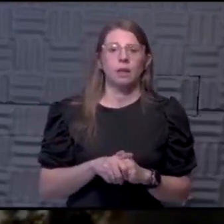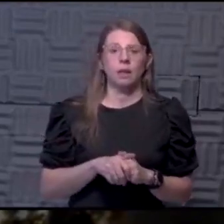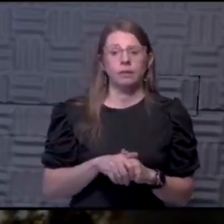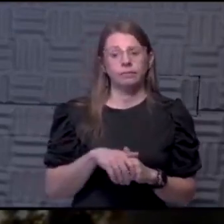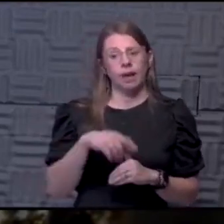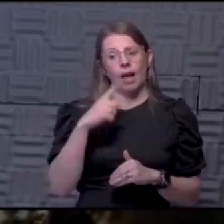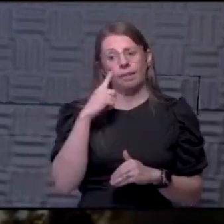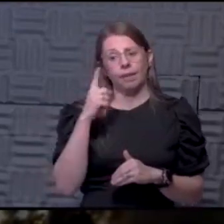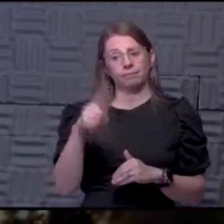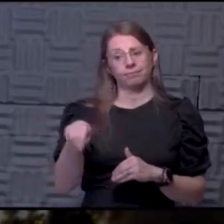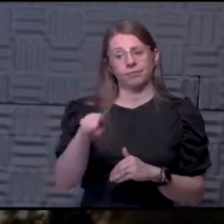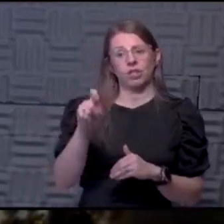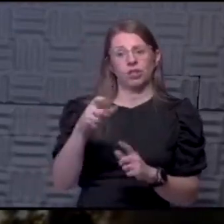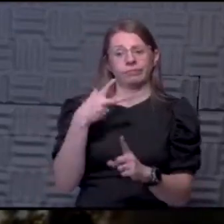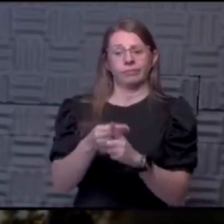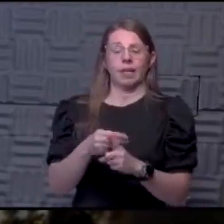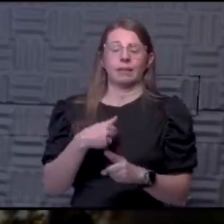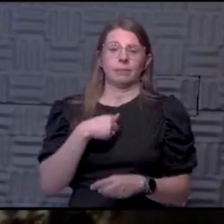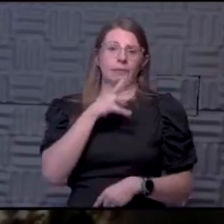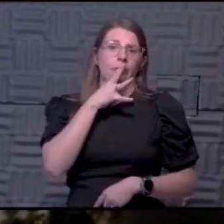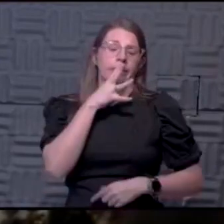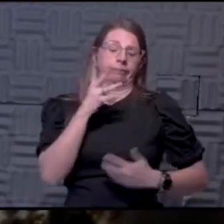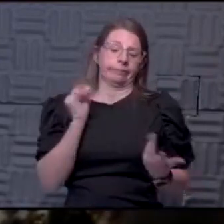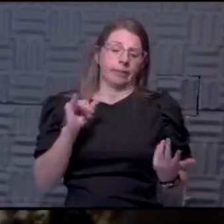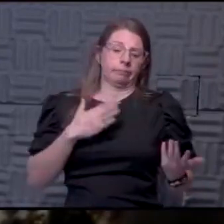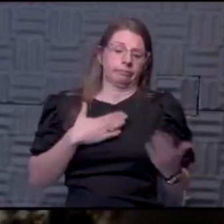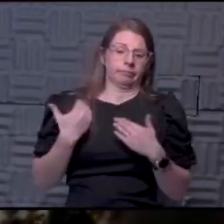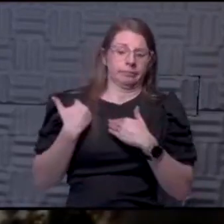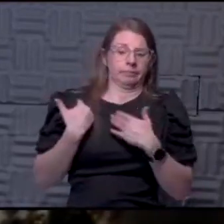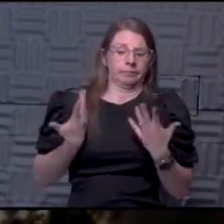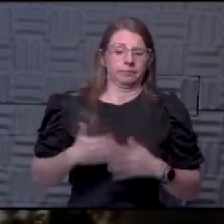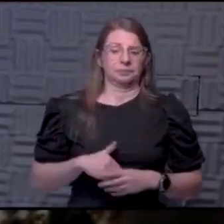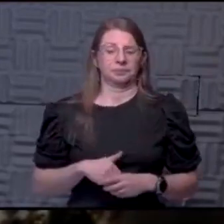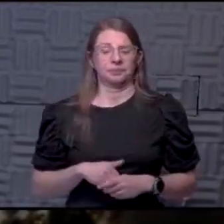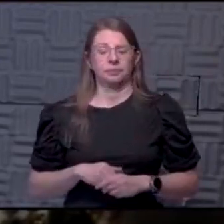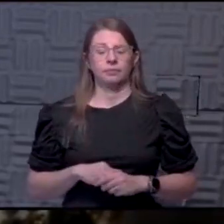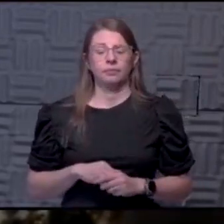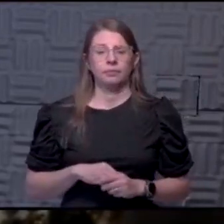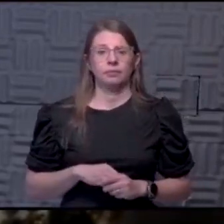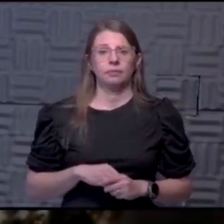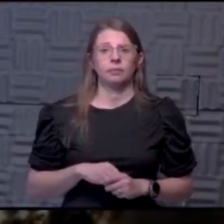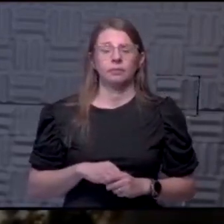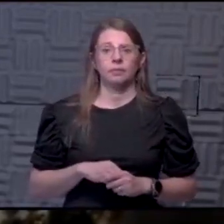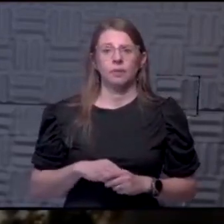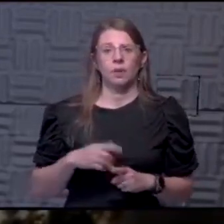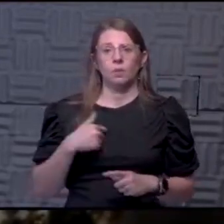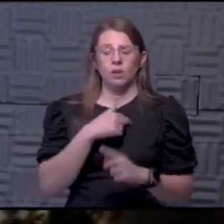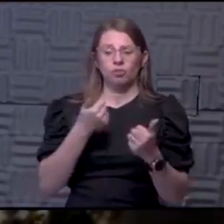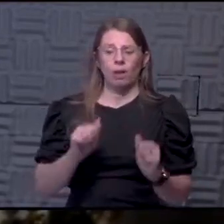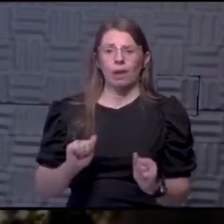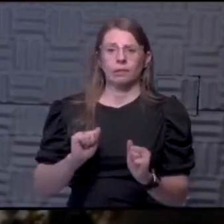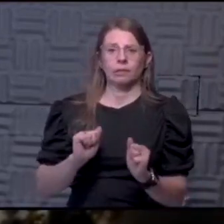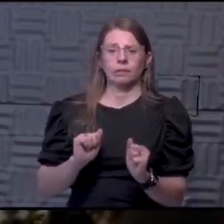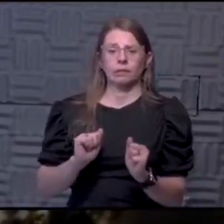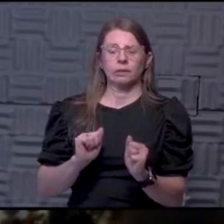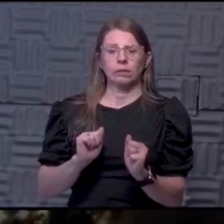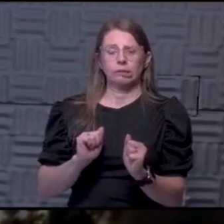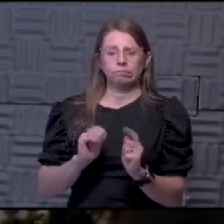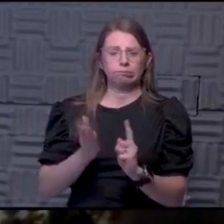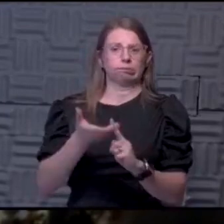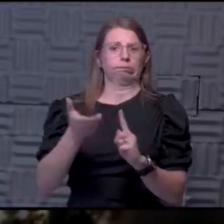the vaccine, that's just me talking. That's what I do. But so we're just trying to win people over.